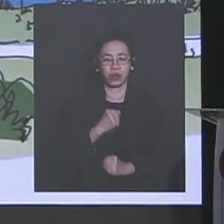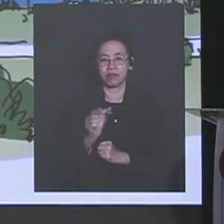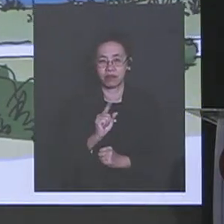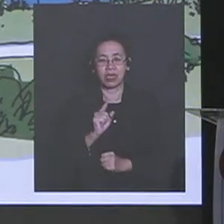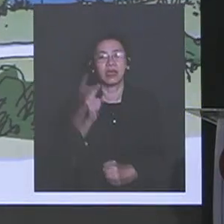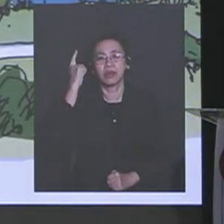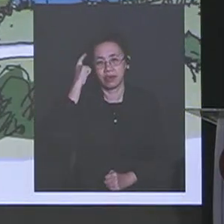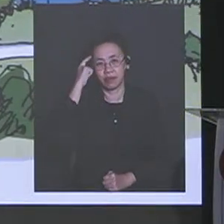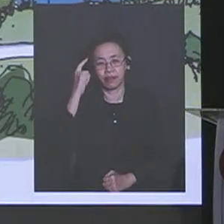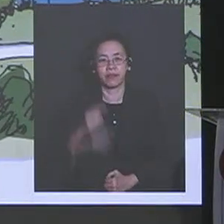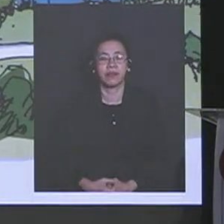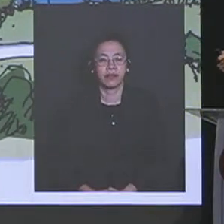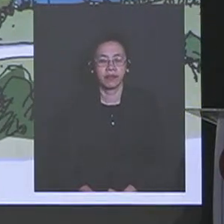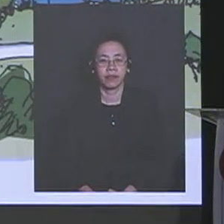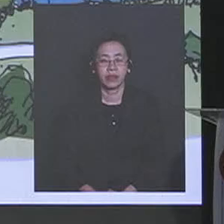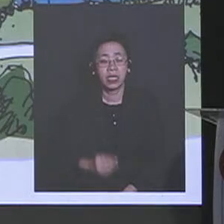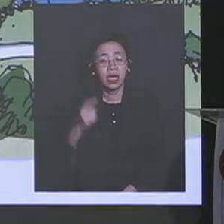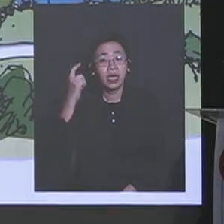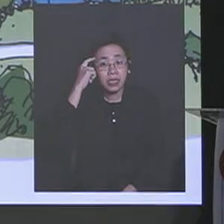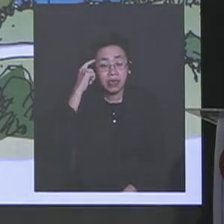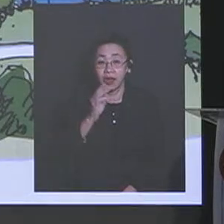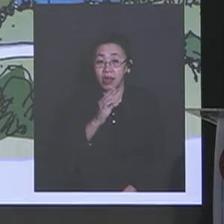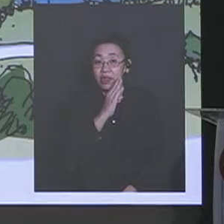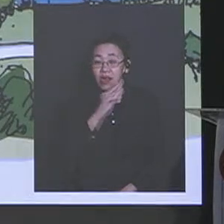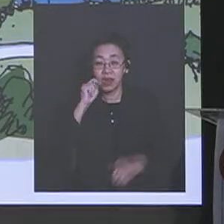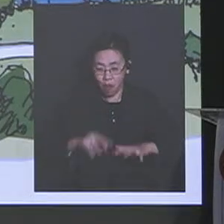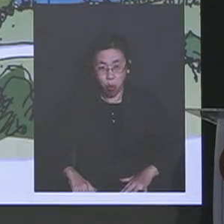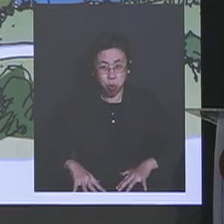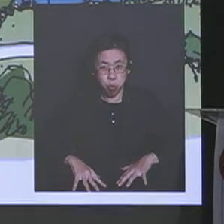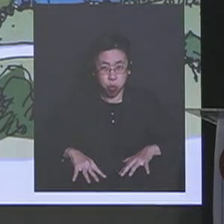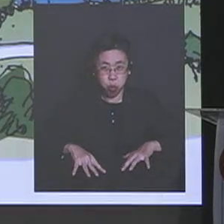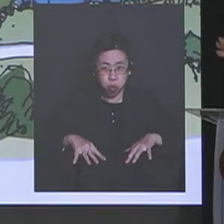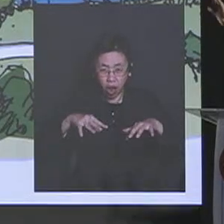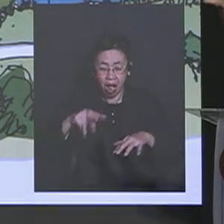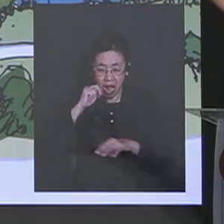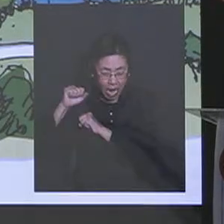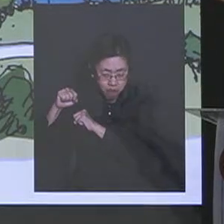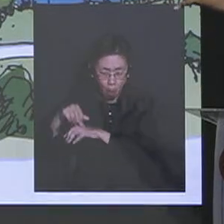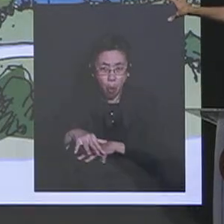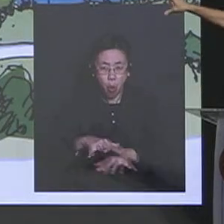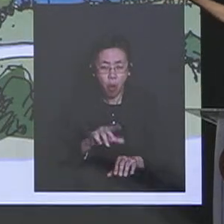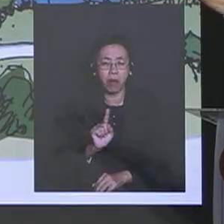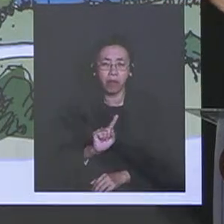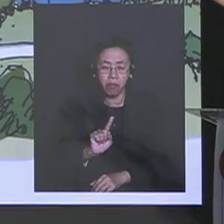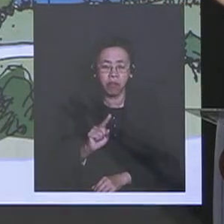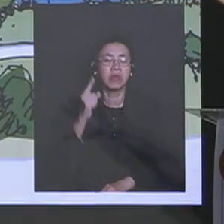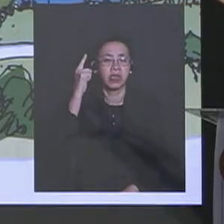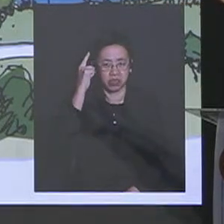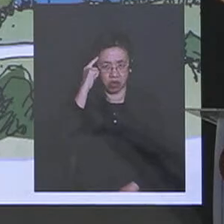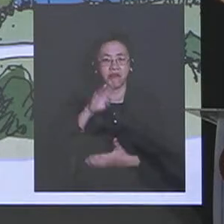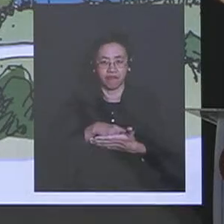we've been so kind of afraid of and sort of opposed to in the past? It's actually these edges that actually work